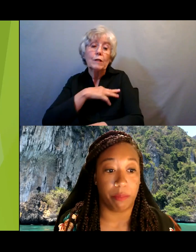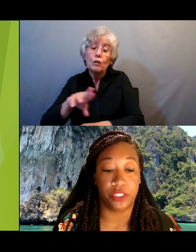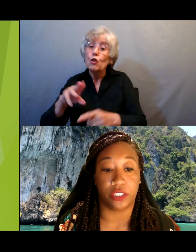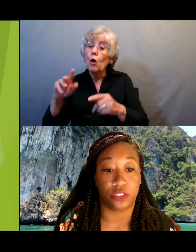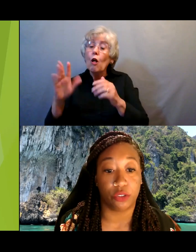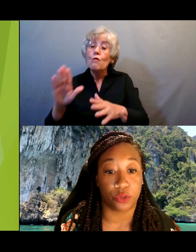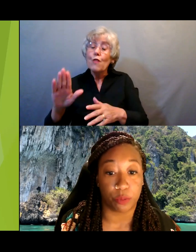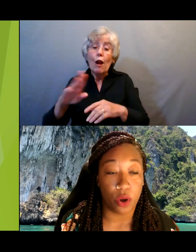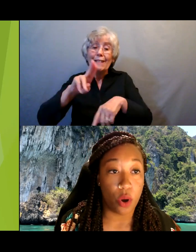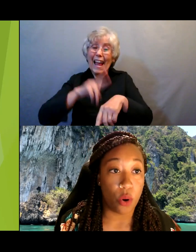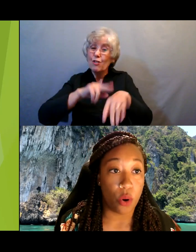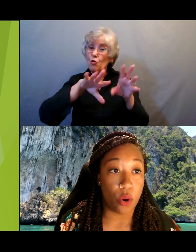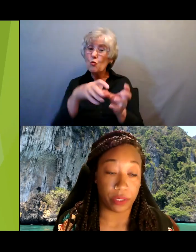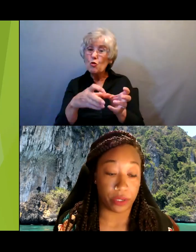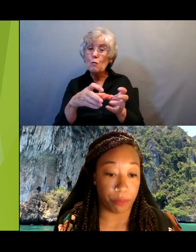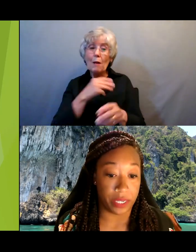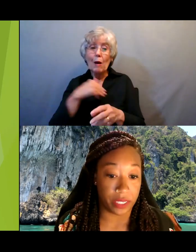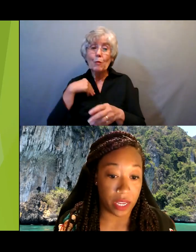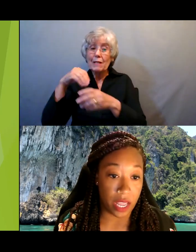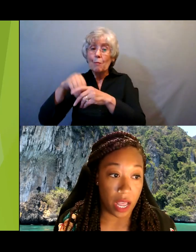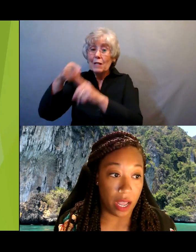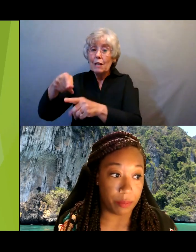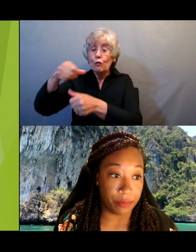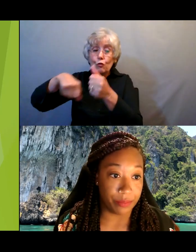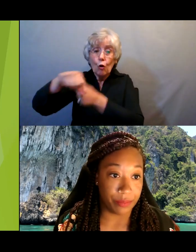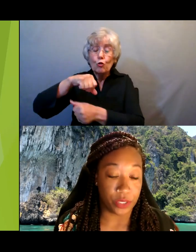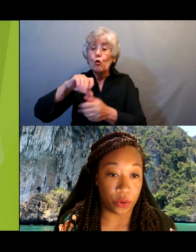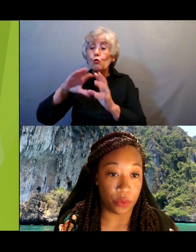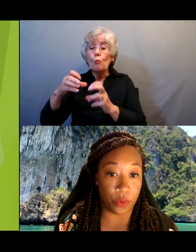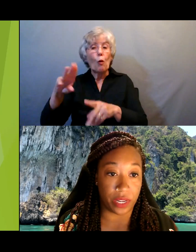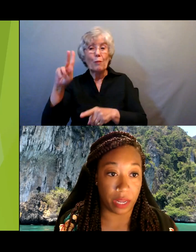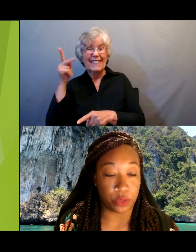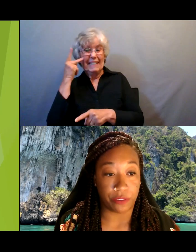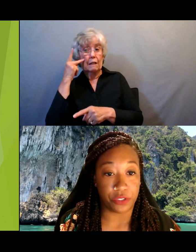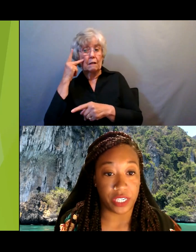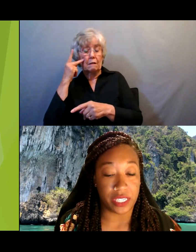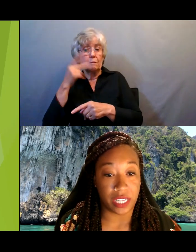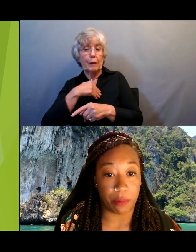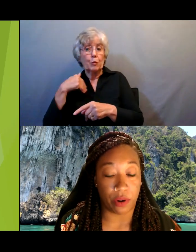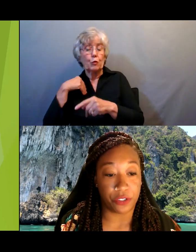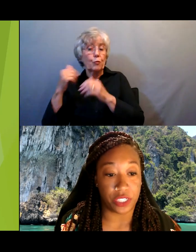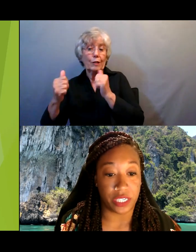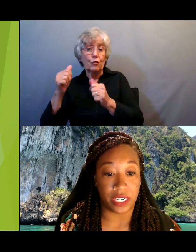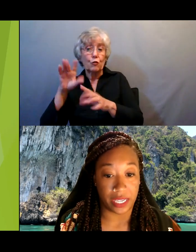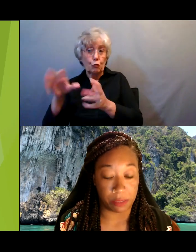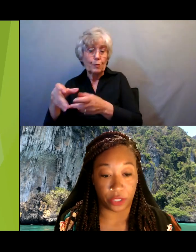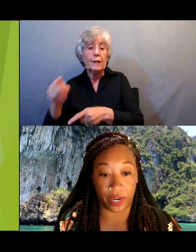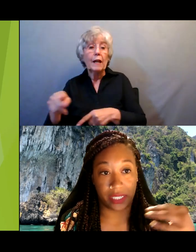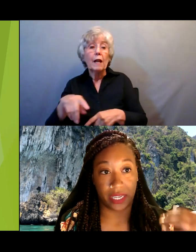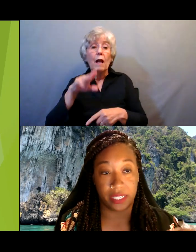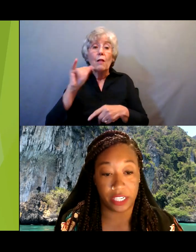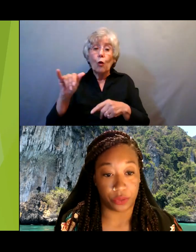in a particular social group, or their political opinion. So when it comes to refugees, a refugee has